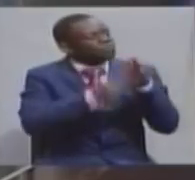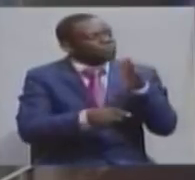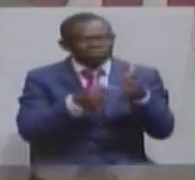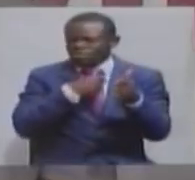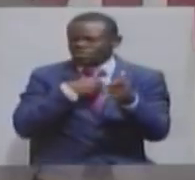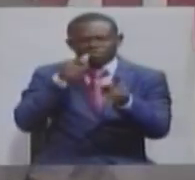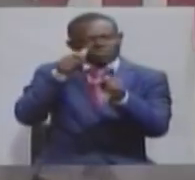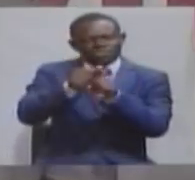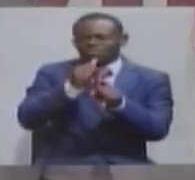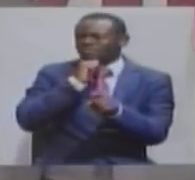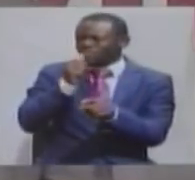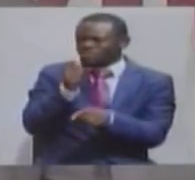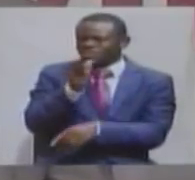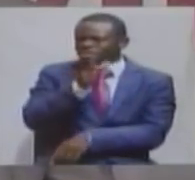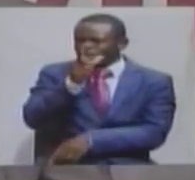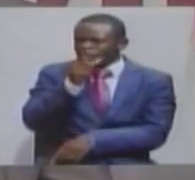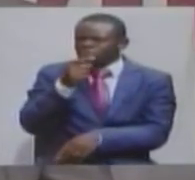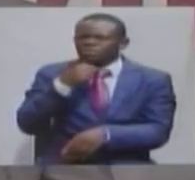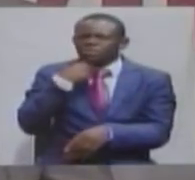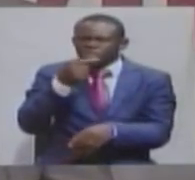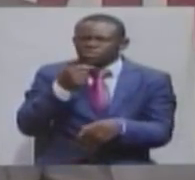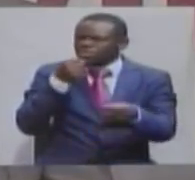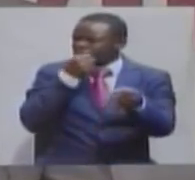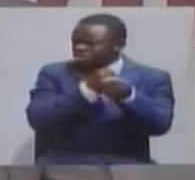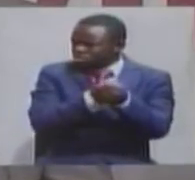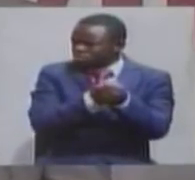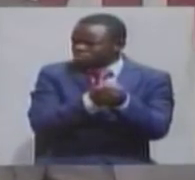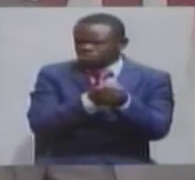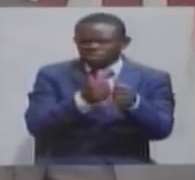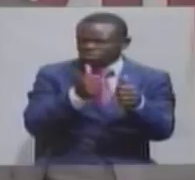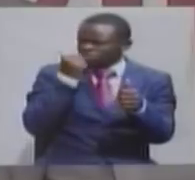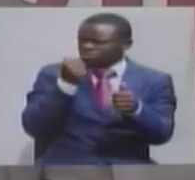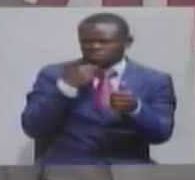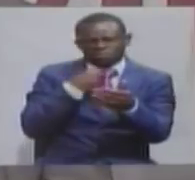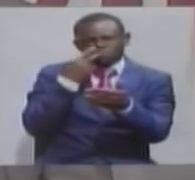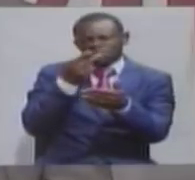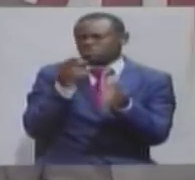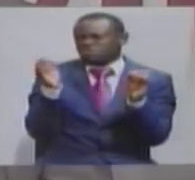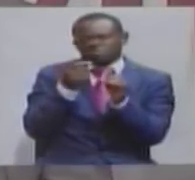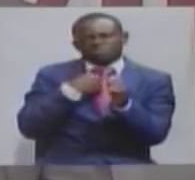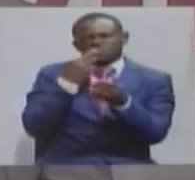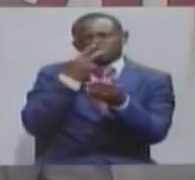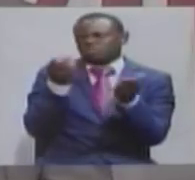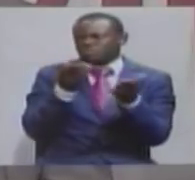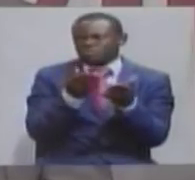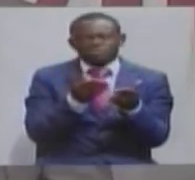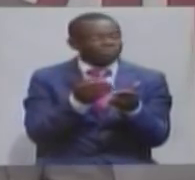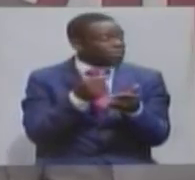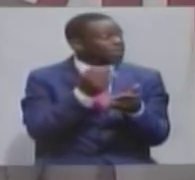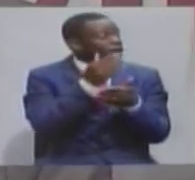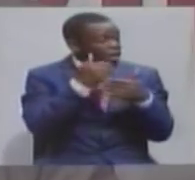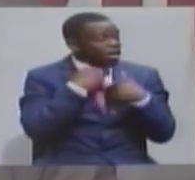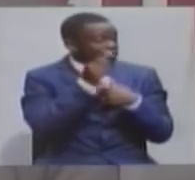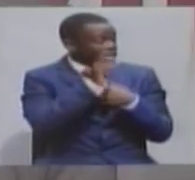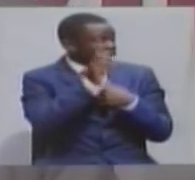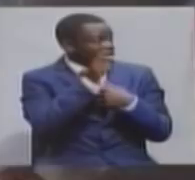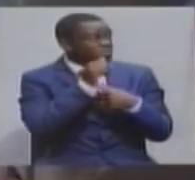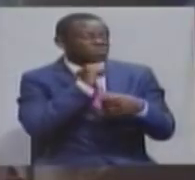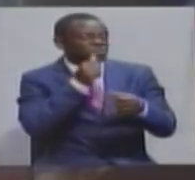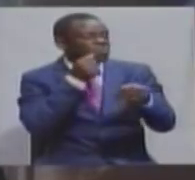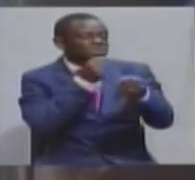I haven't heard any MMD saying they don't agree with the Zambia Center. There was an MMD which said... I didn't see that, I'm afraid. And then they wanted to sue because I didn't see that. ZCID